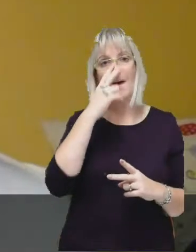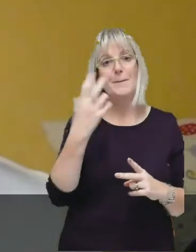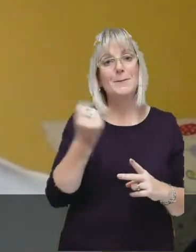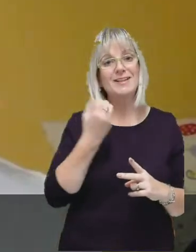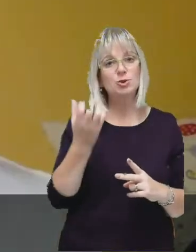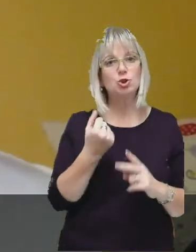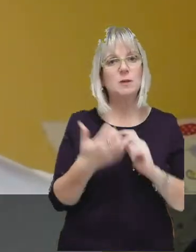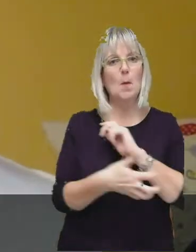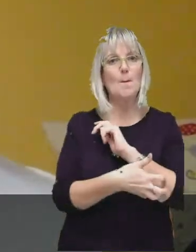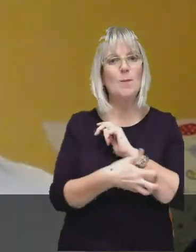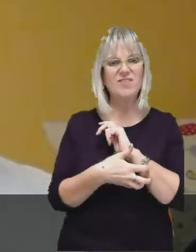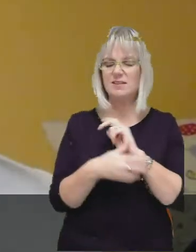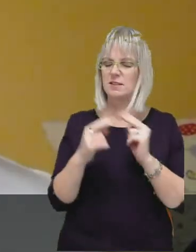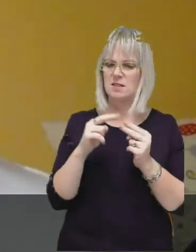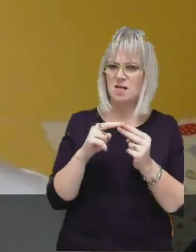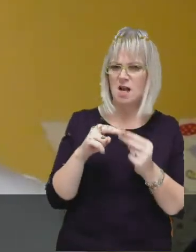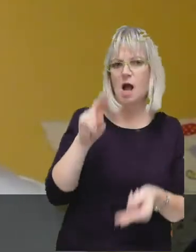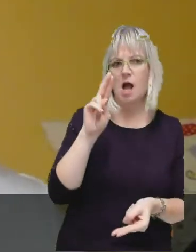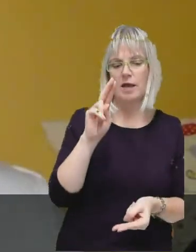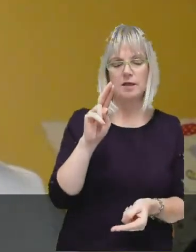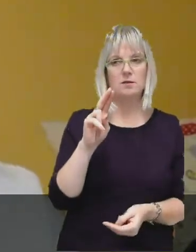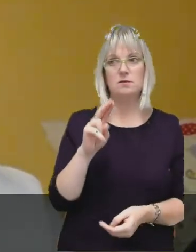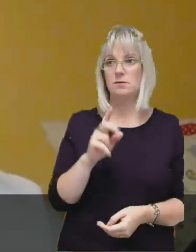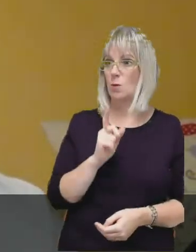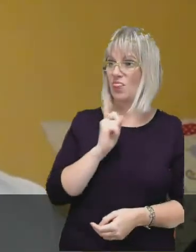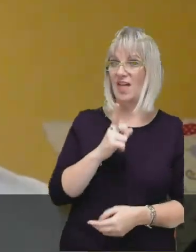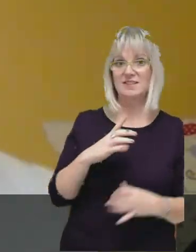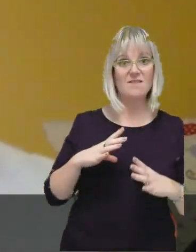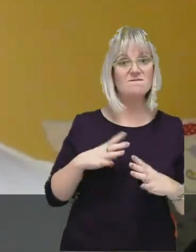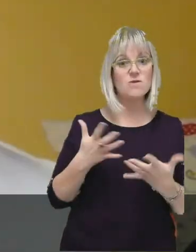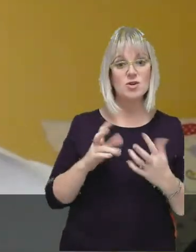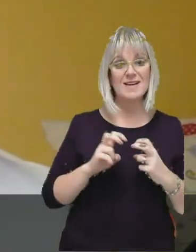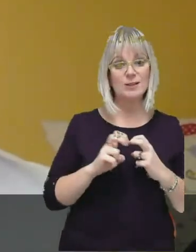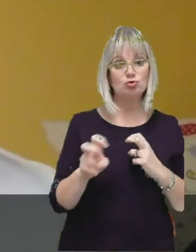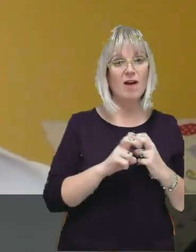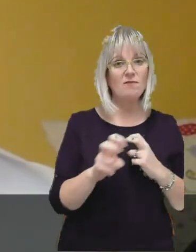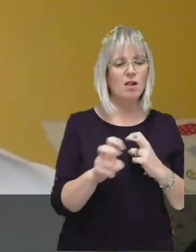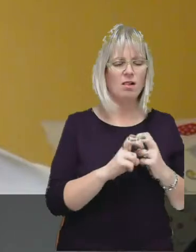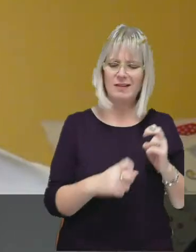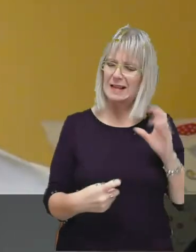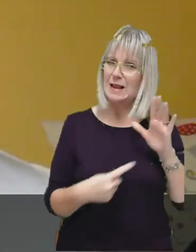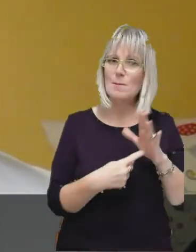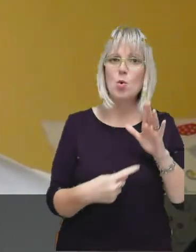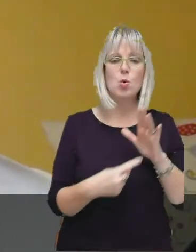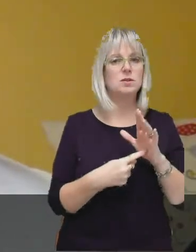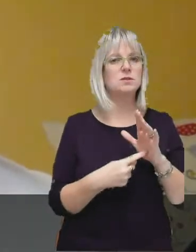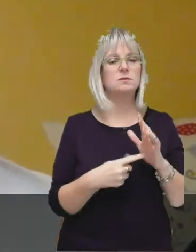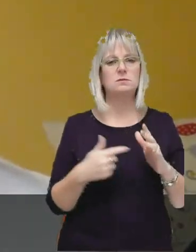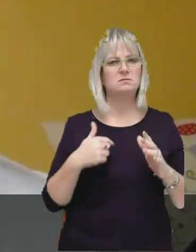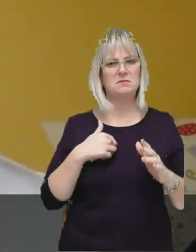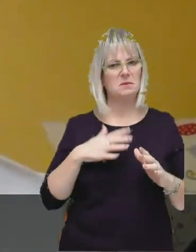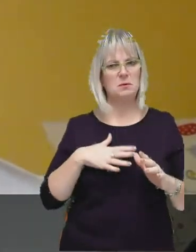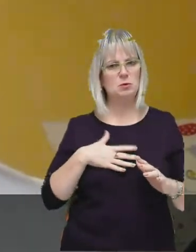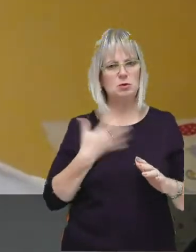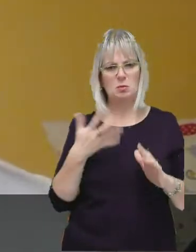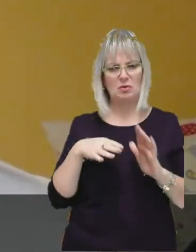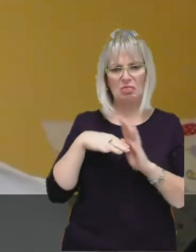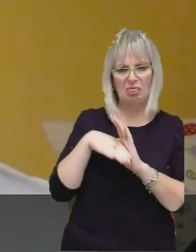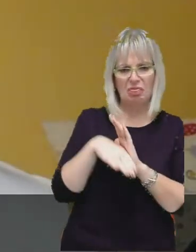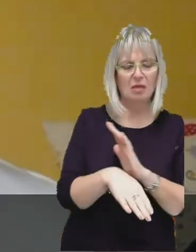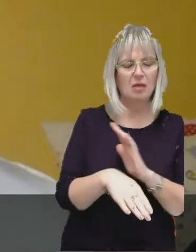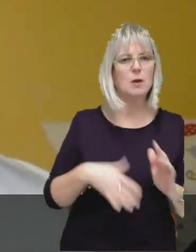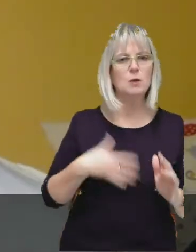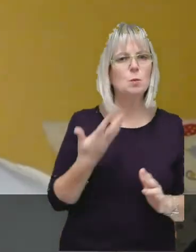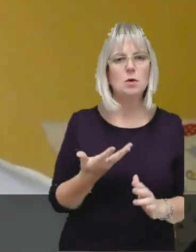critical in a city where we don't want to go back to a car-led recovery. And actually, we have the lowest car ownership of a